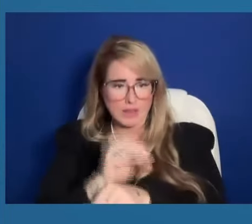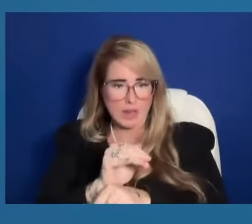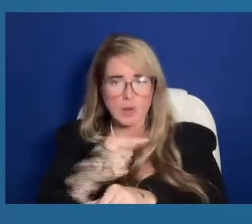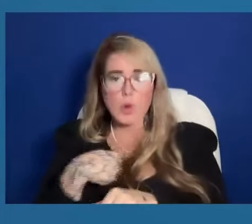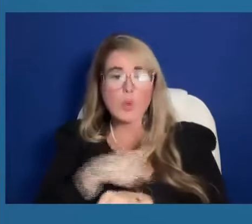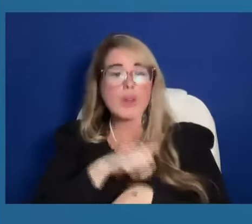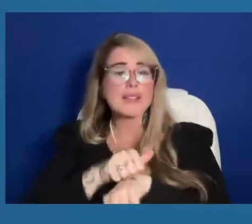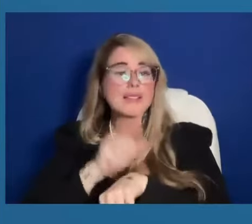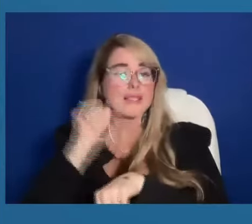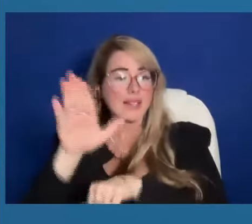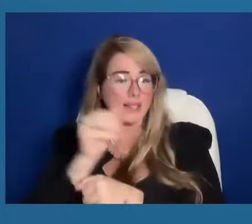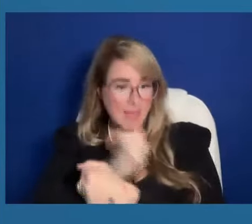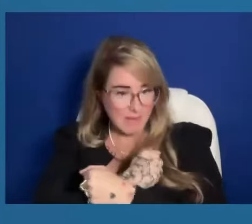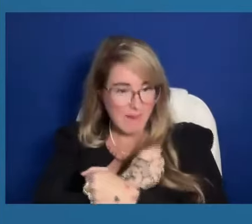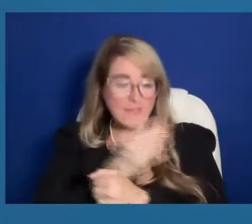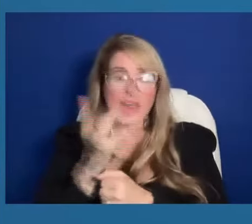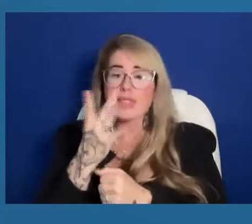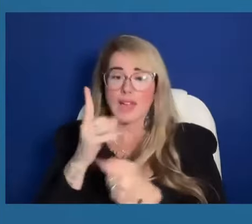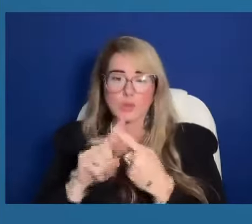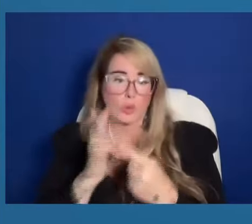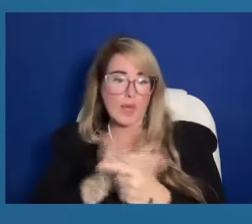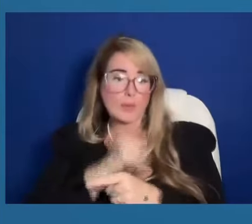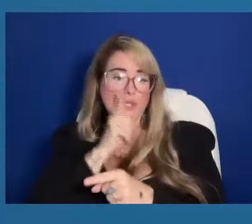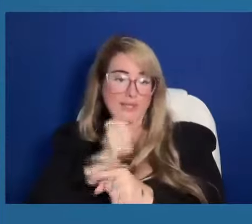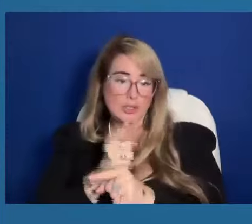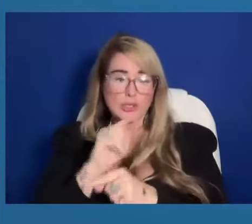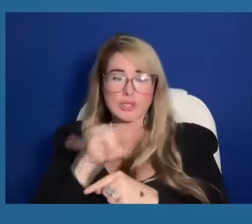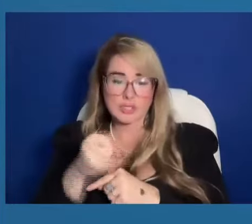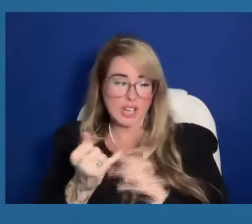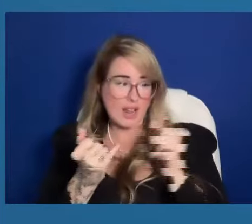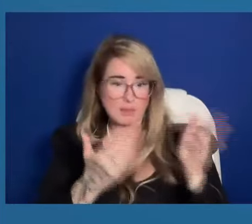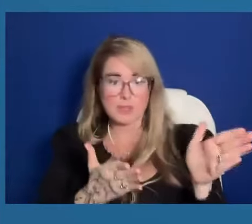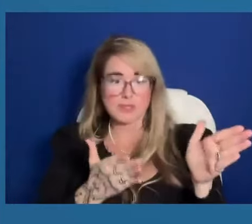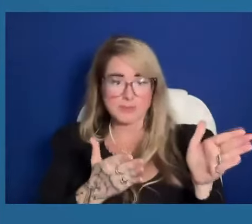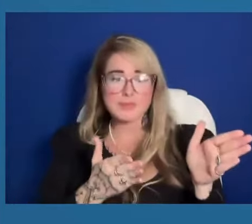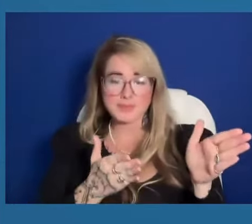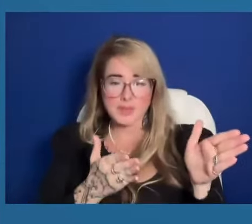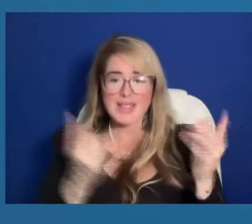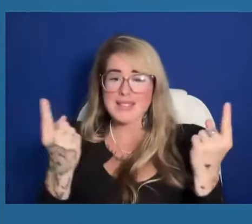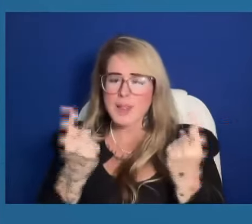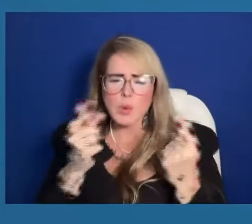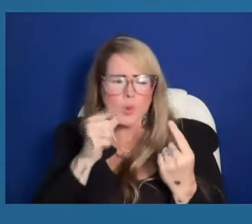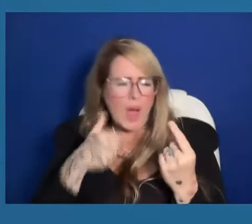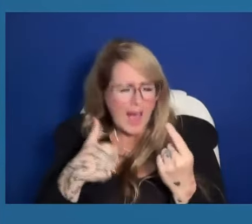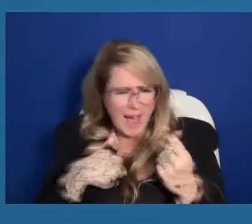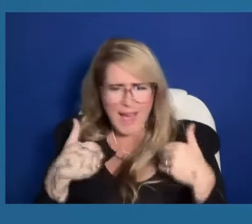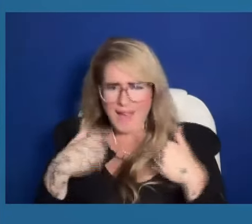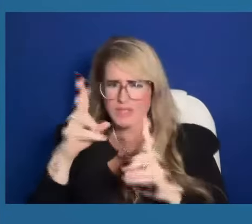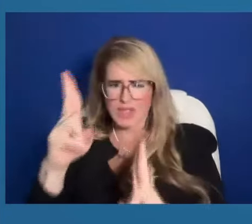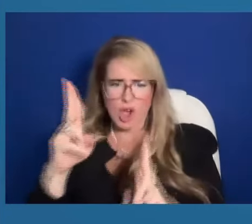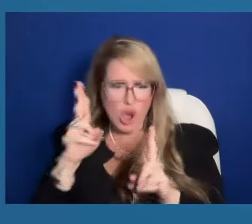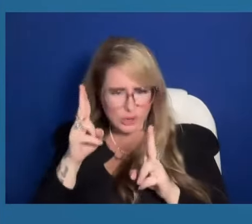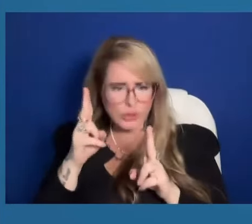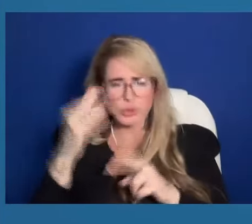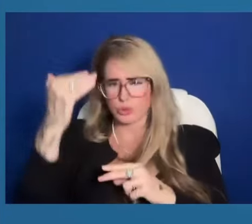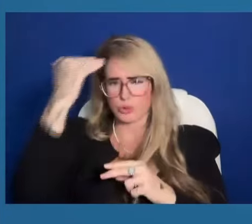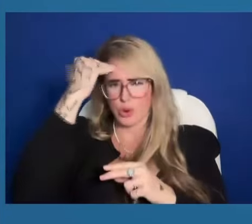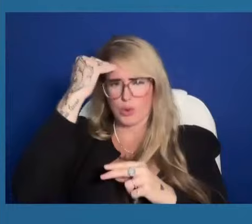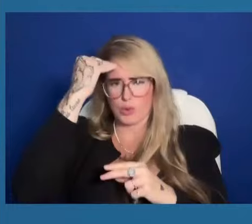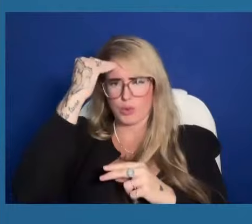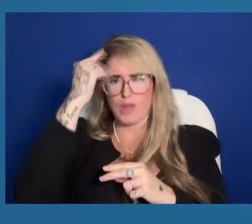sending love and light to our sister, Tish James, someone who I've had the honor of knowing